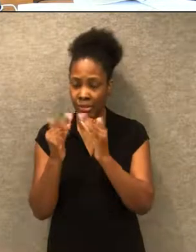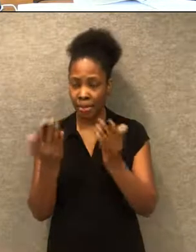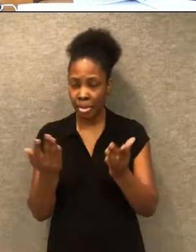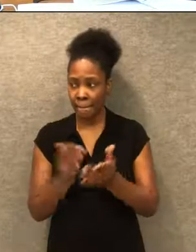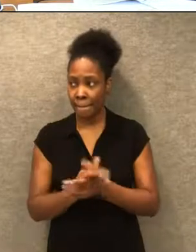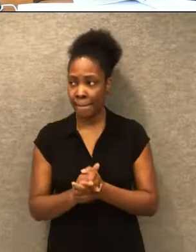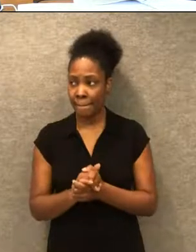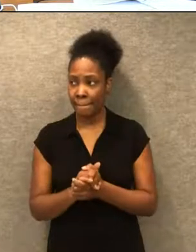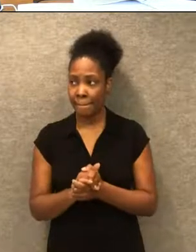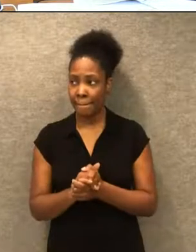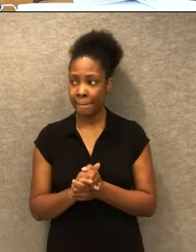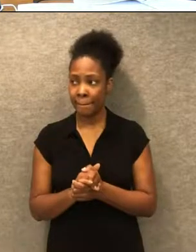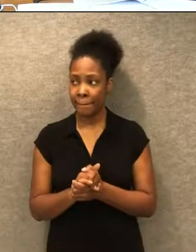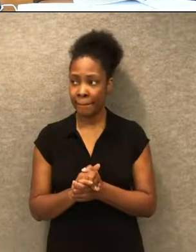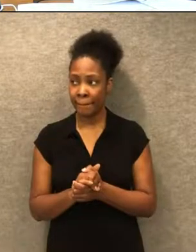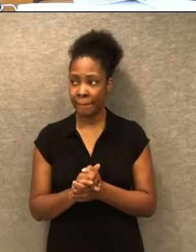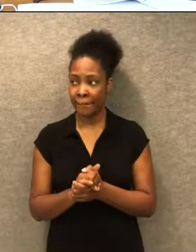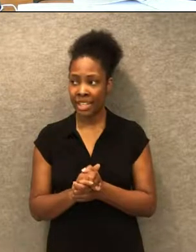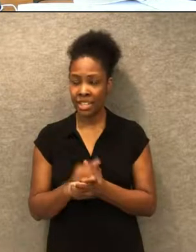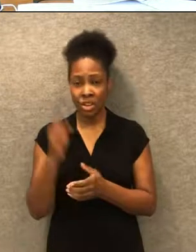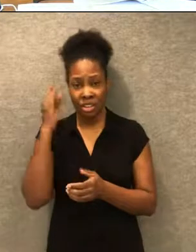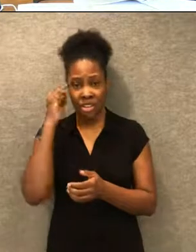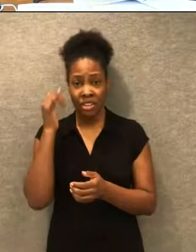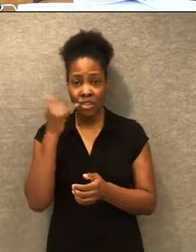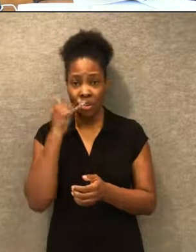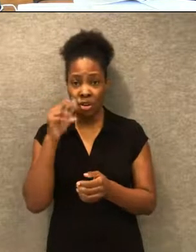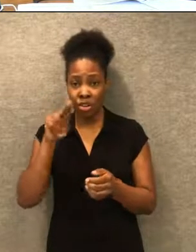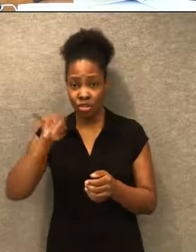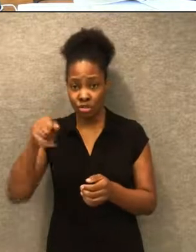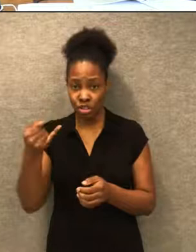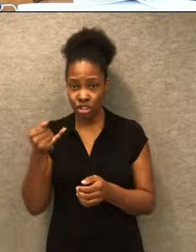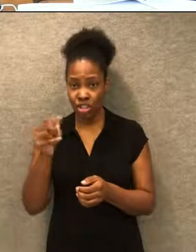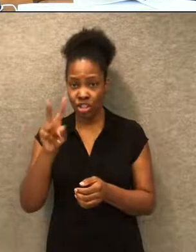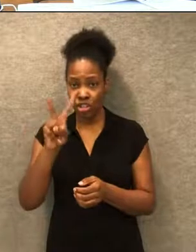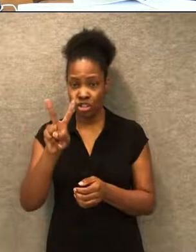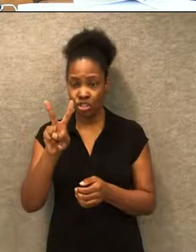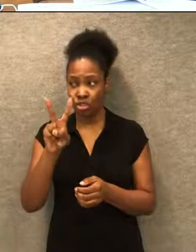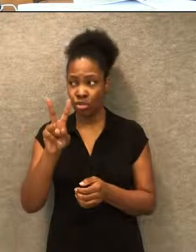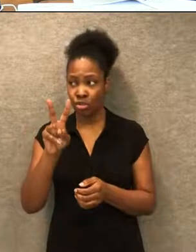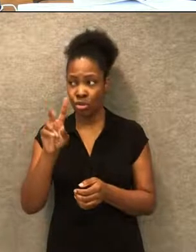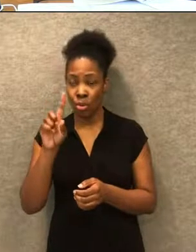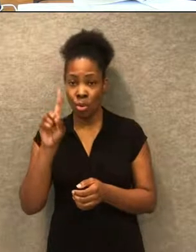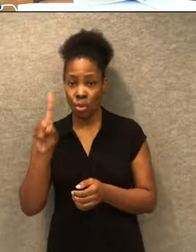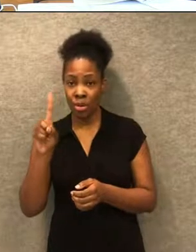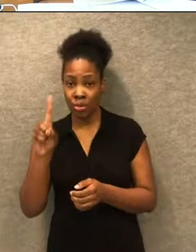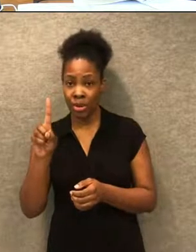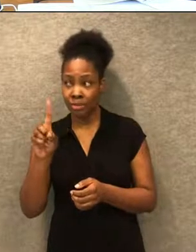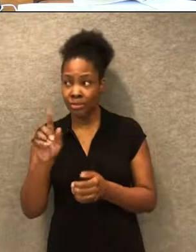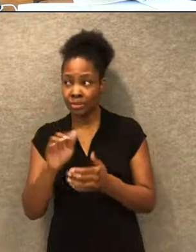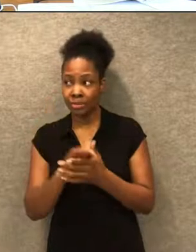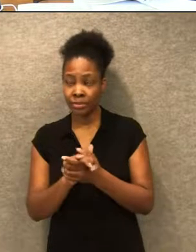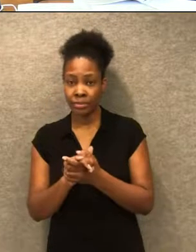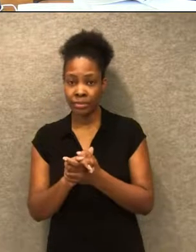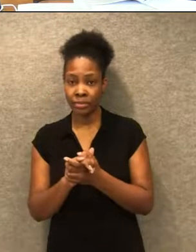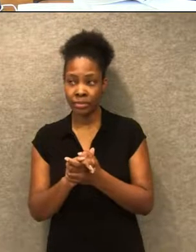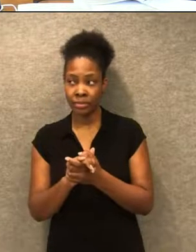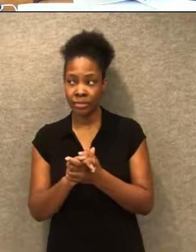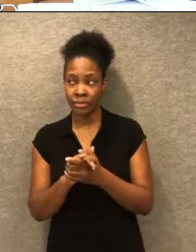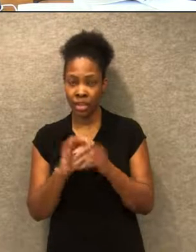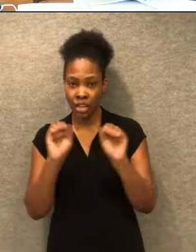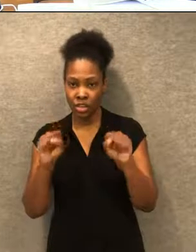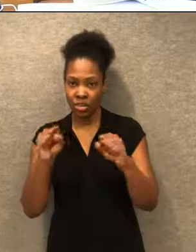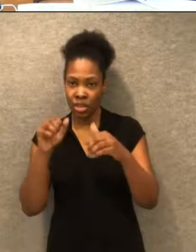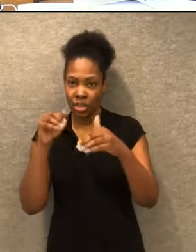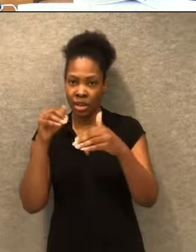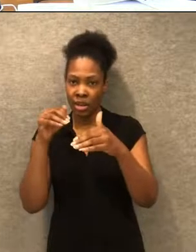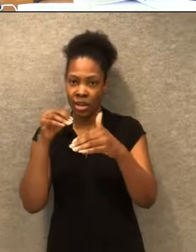some numbers? Well, I think if you call in New Jersey, if you call 211, Dr. Griffith, correct me if I'm wrong, but you can